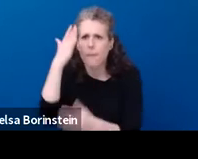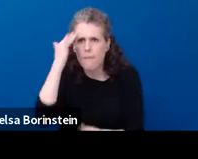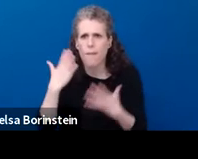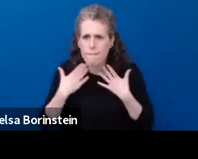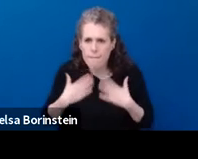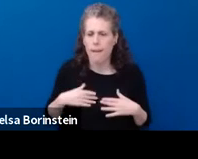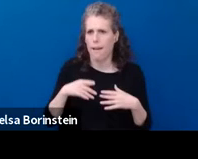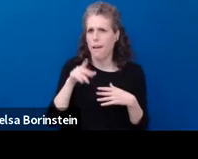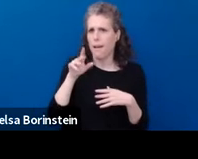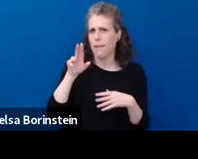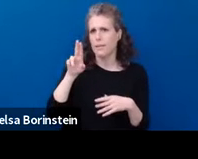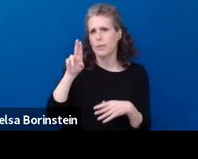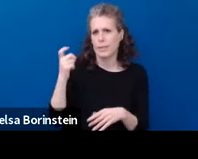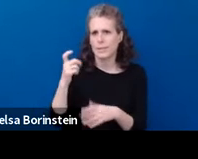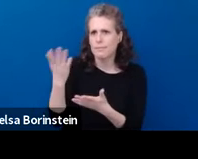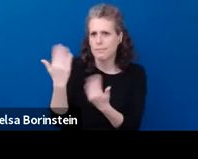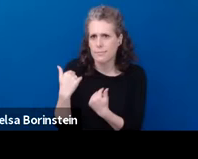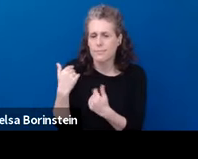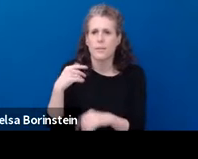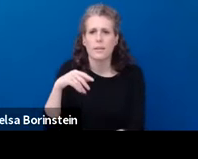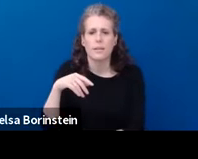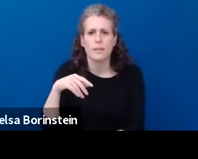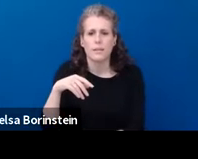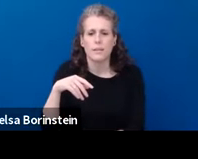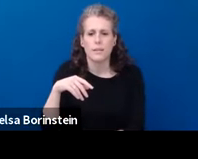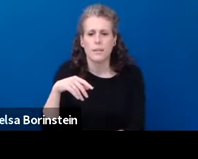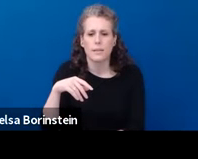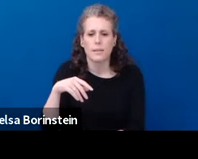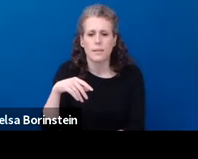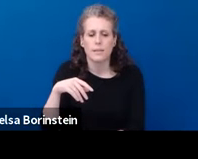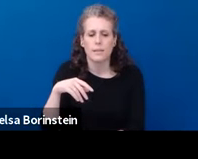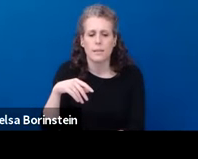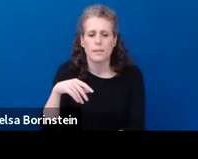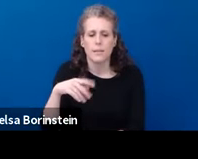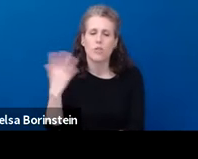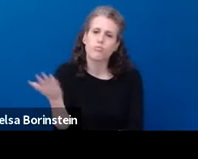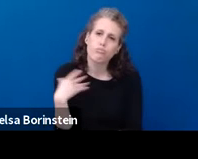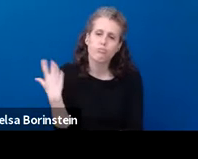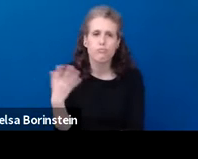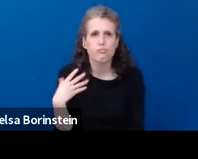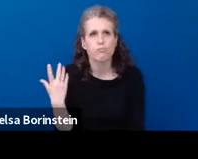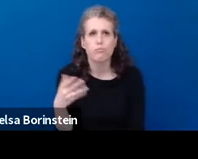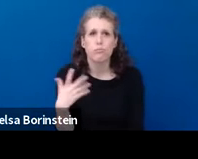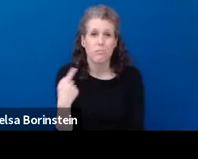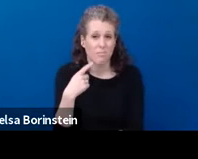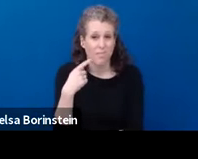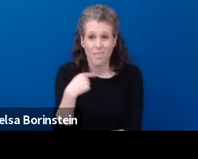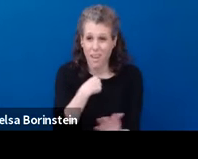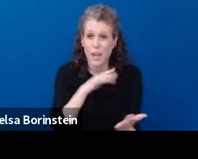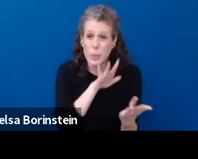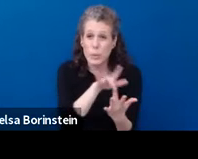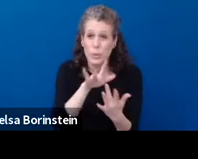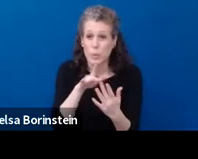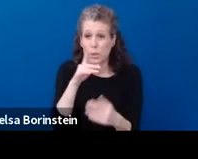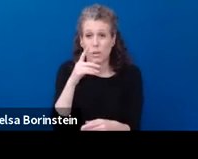what I did was contact I think over 100 organizations